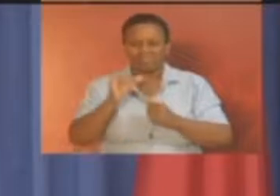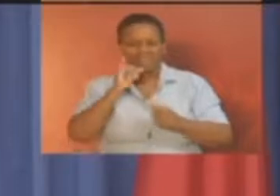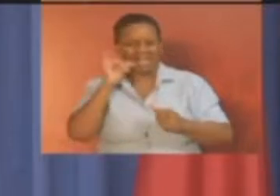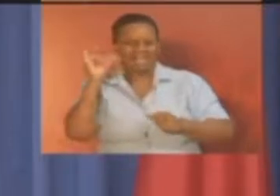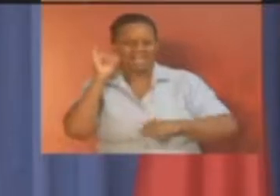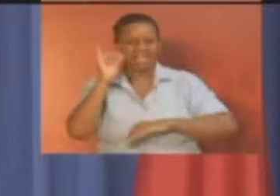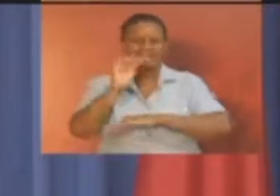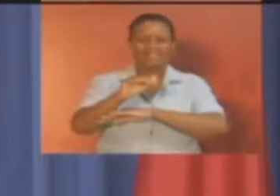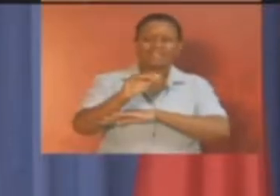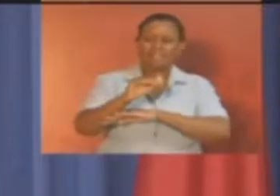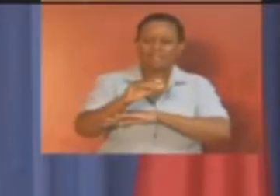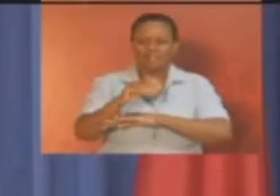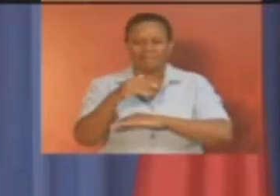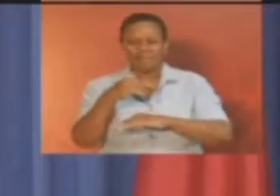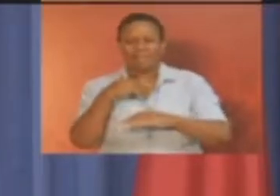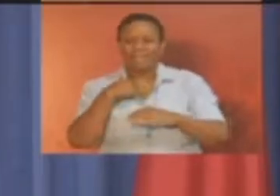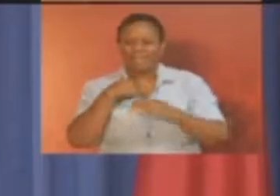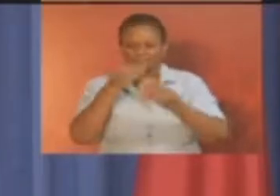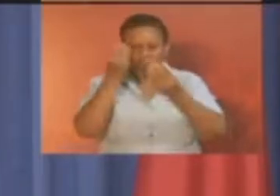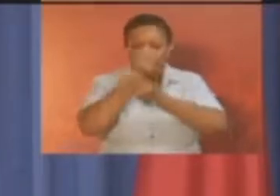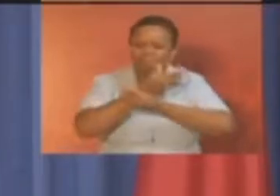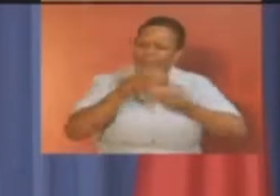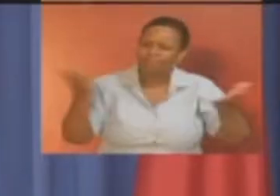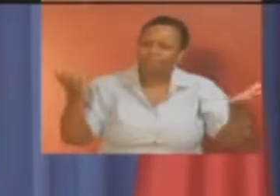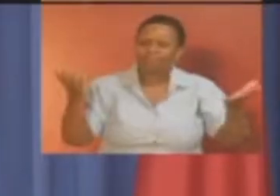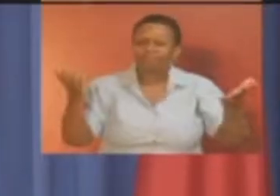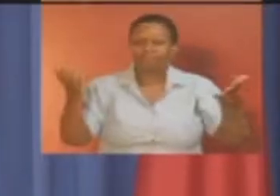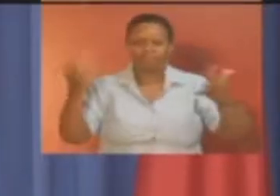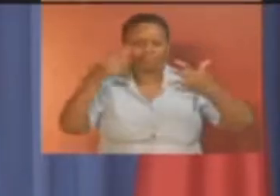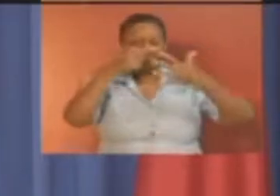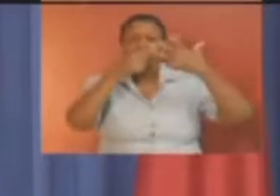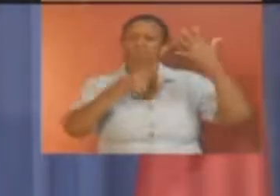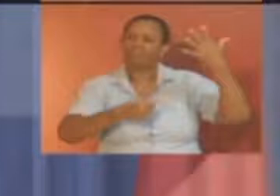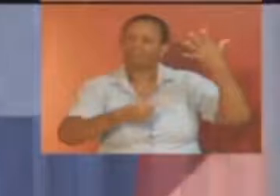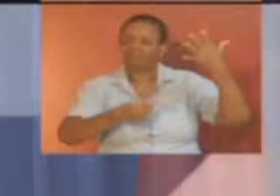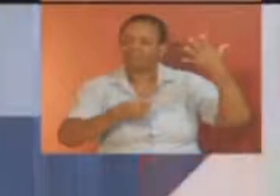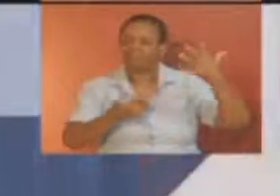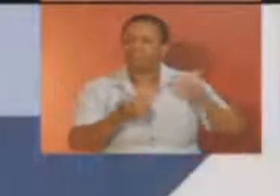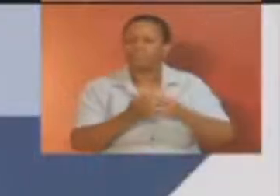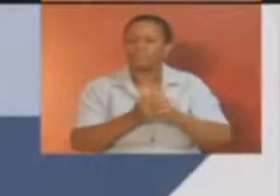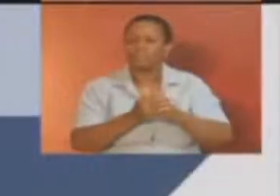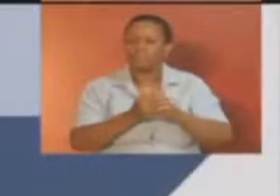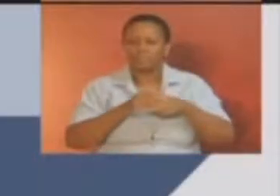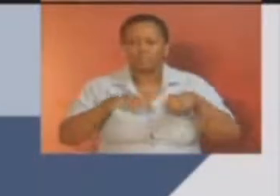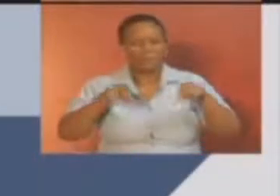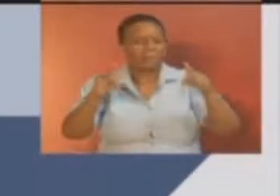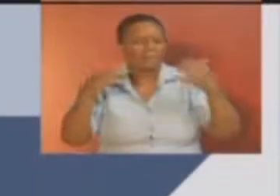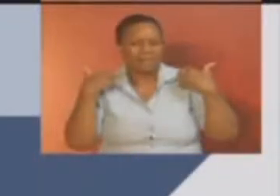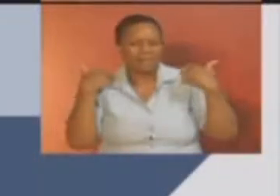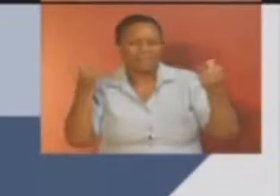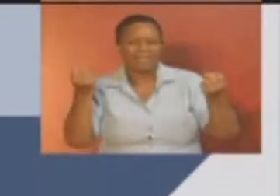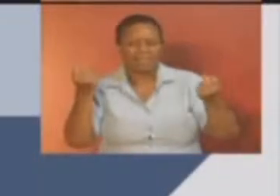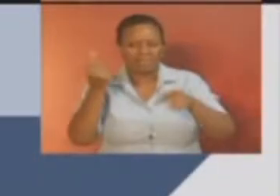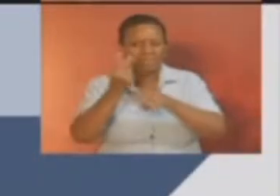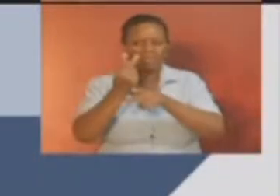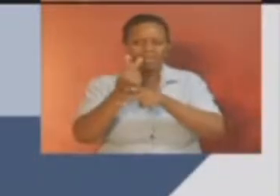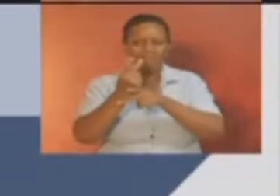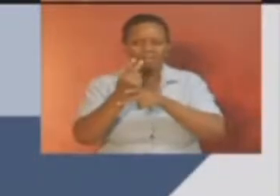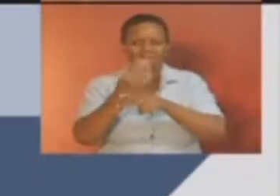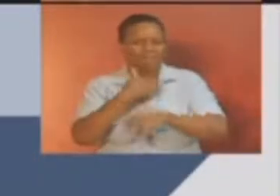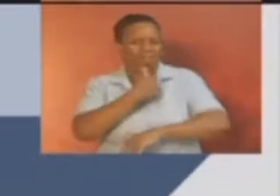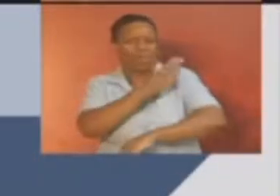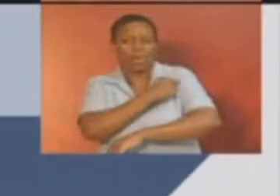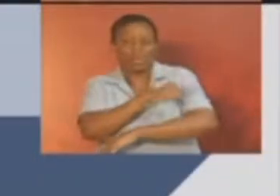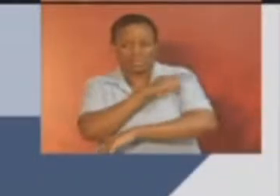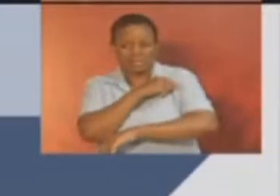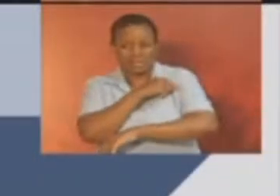and I'll give some updates as to the statistics today. So the parallel healthcare system has 7 hospitals across Trinidad and